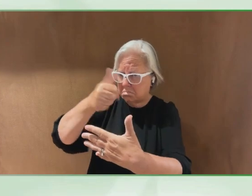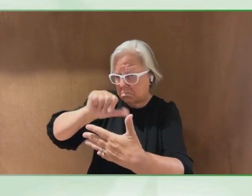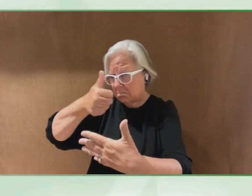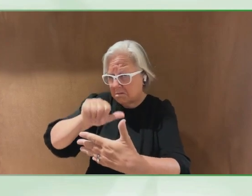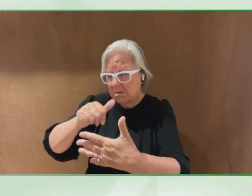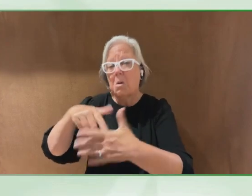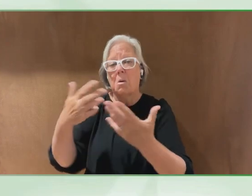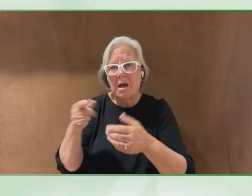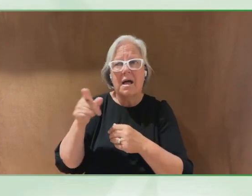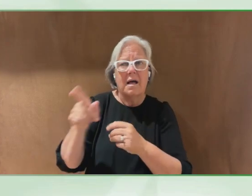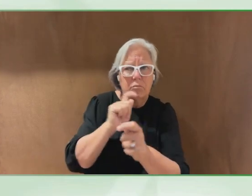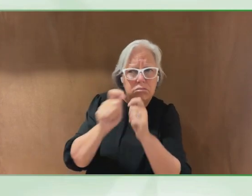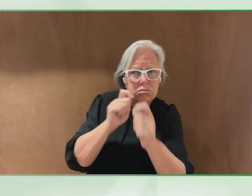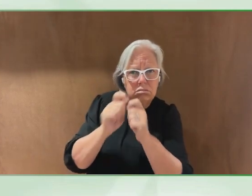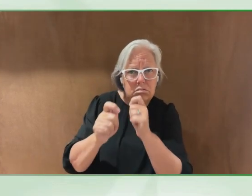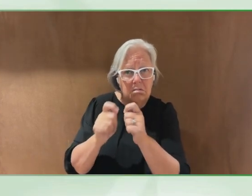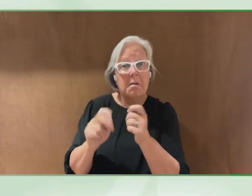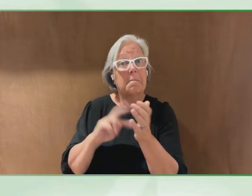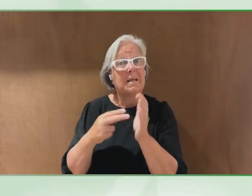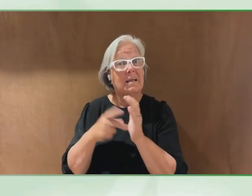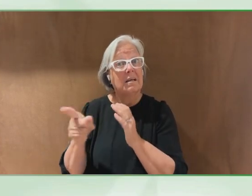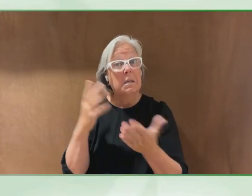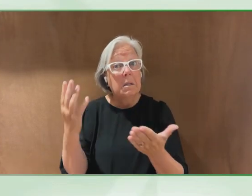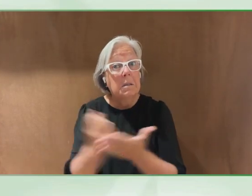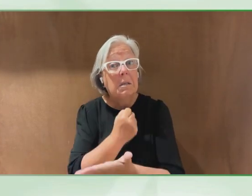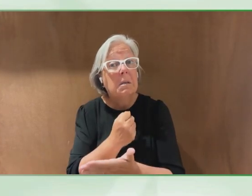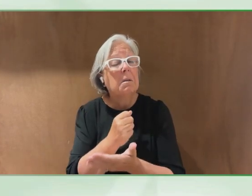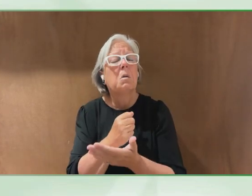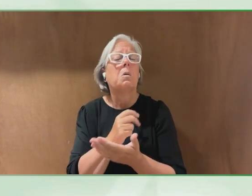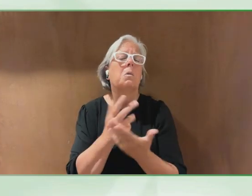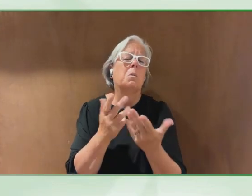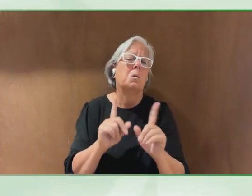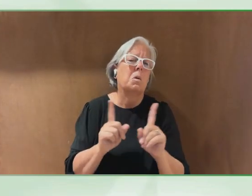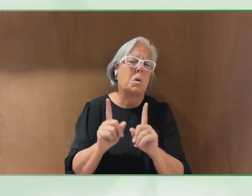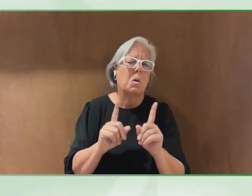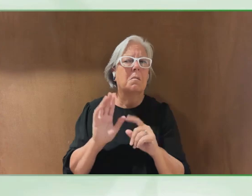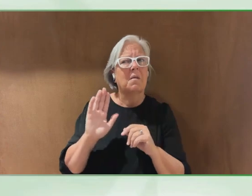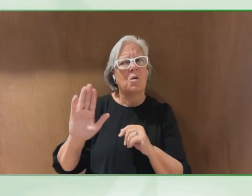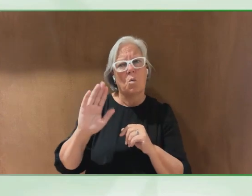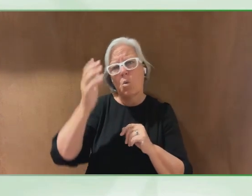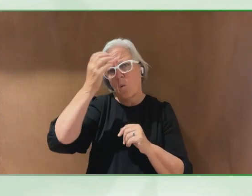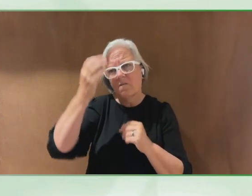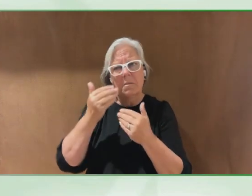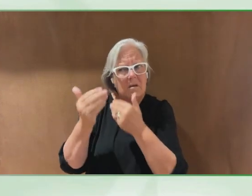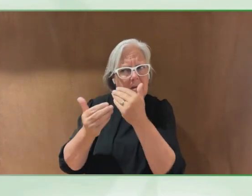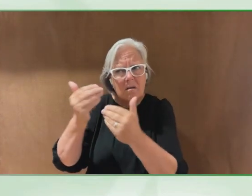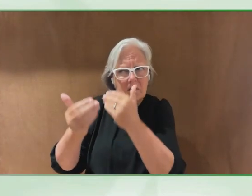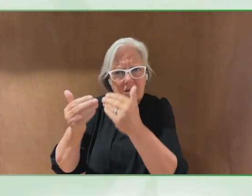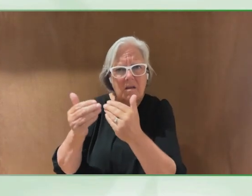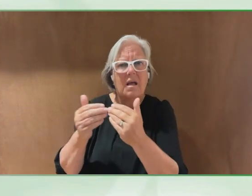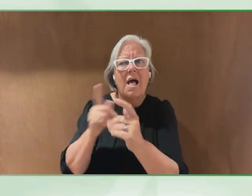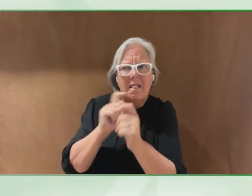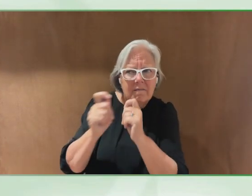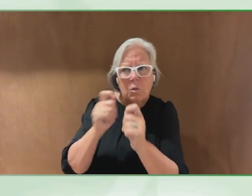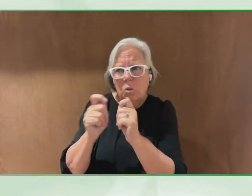be successful in these procedures or processes within the government. So I think encouraging people